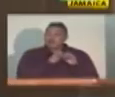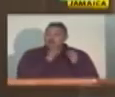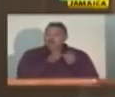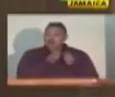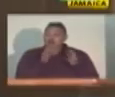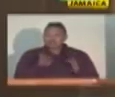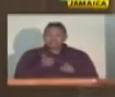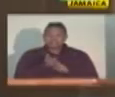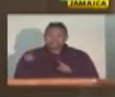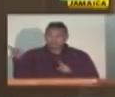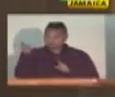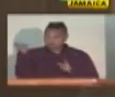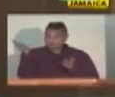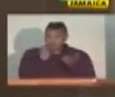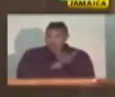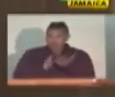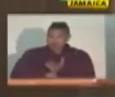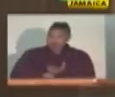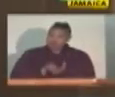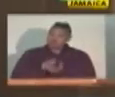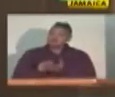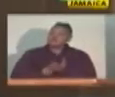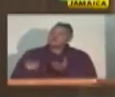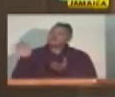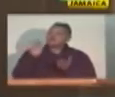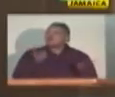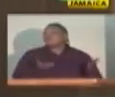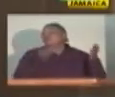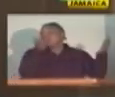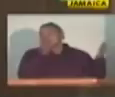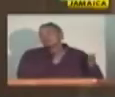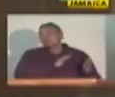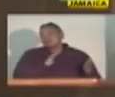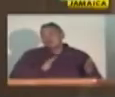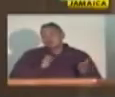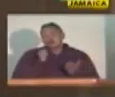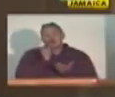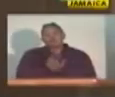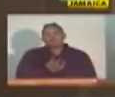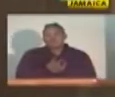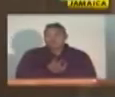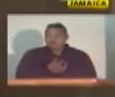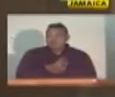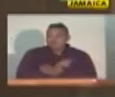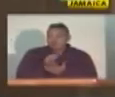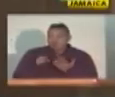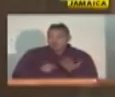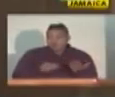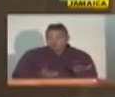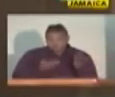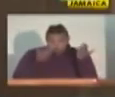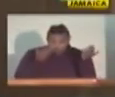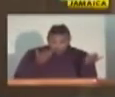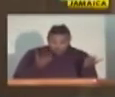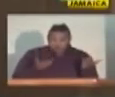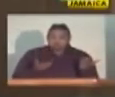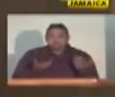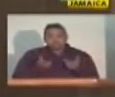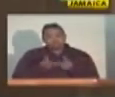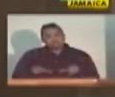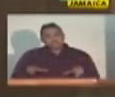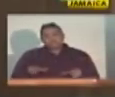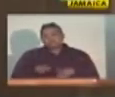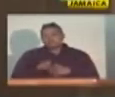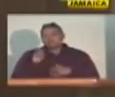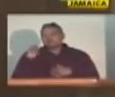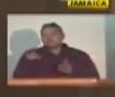organizations applied, wrote their proposal, the board approved those proposals, the checks